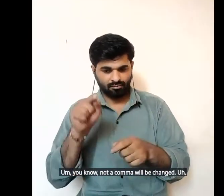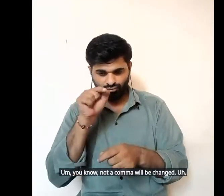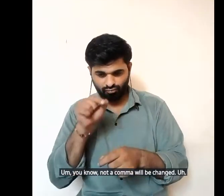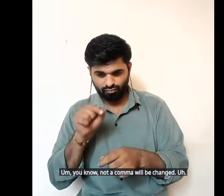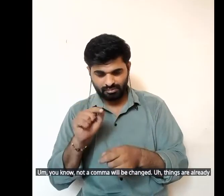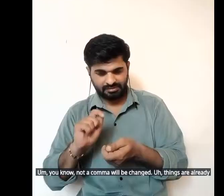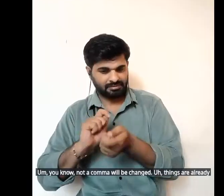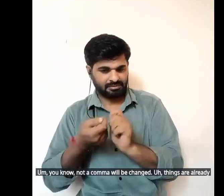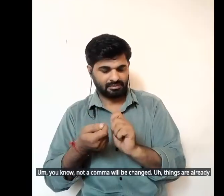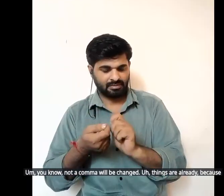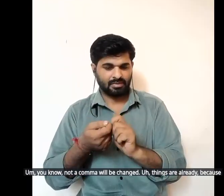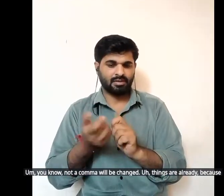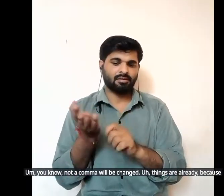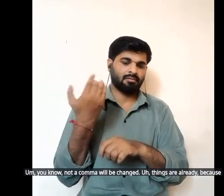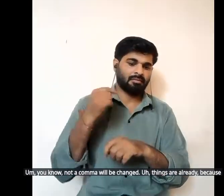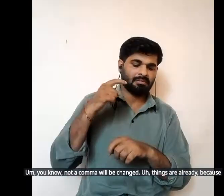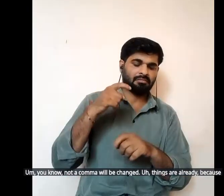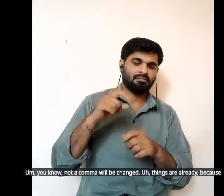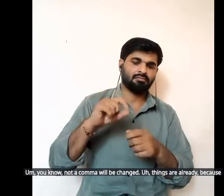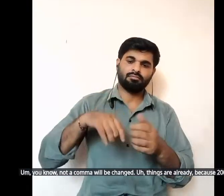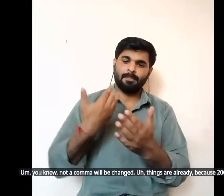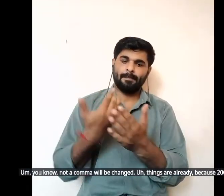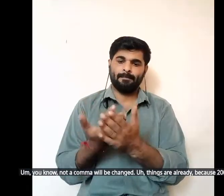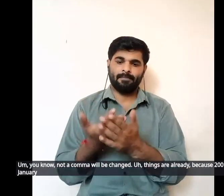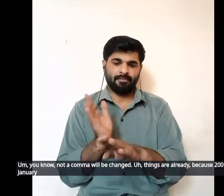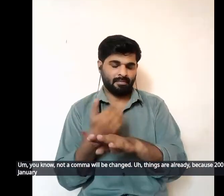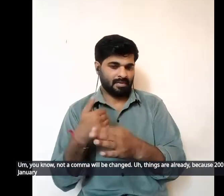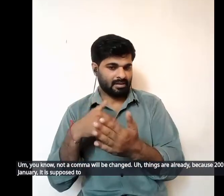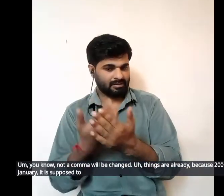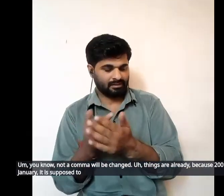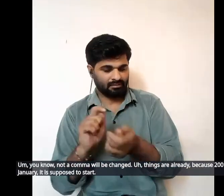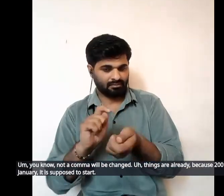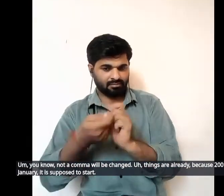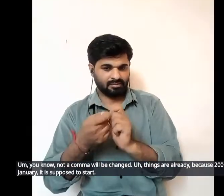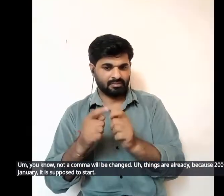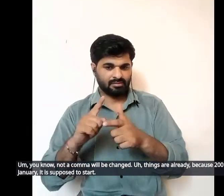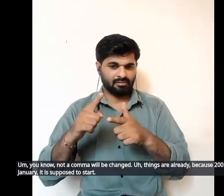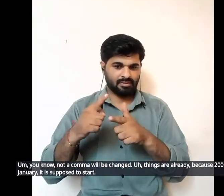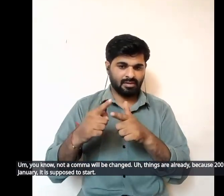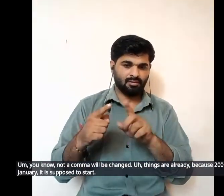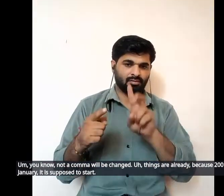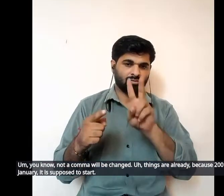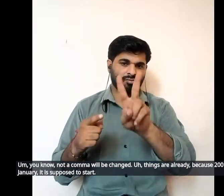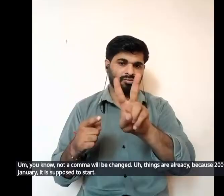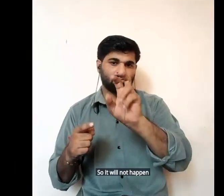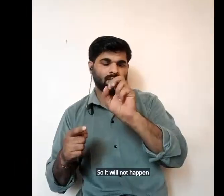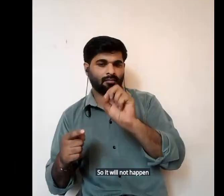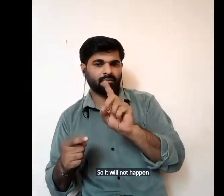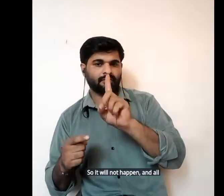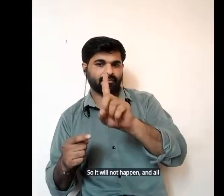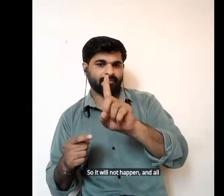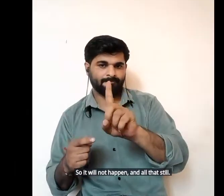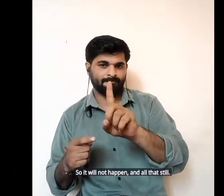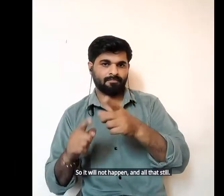already, because 2001 January it is supposed to start. So it will not happen and all that.